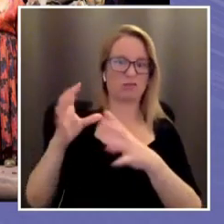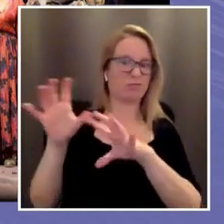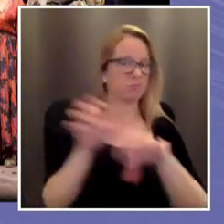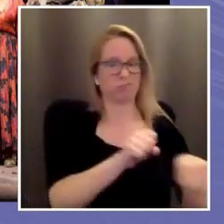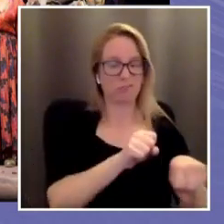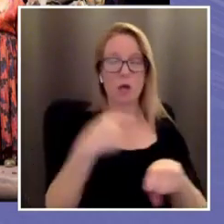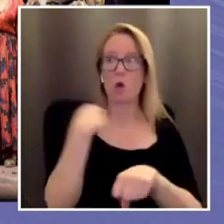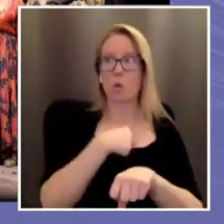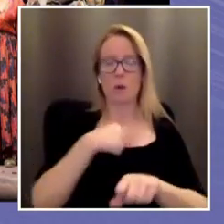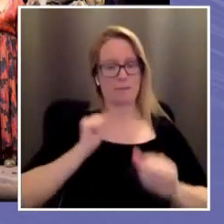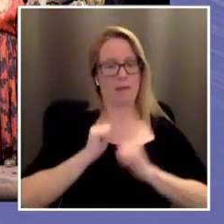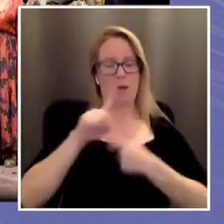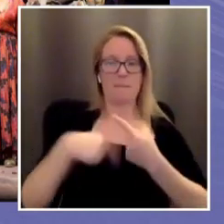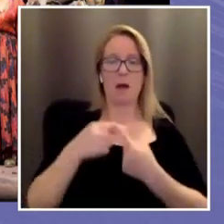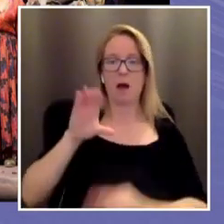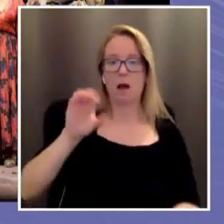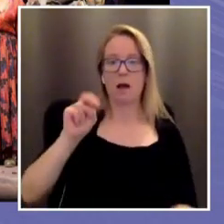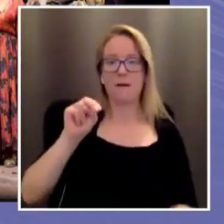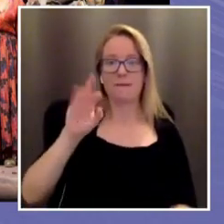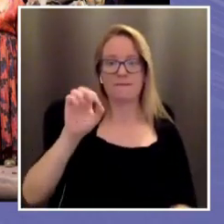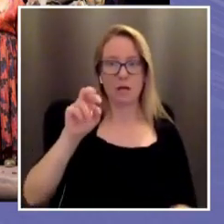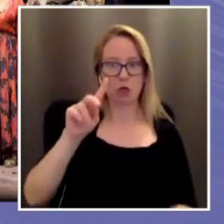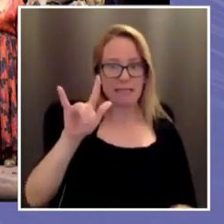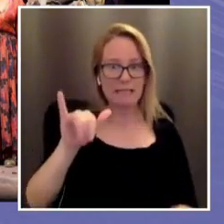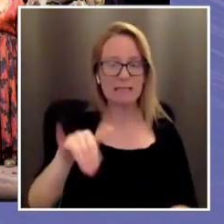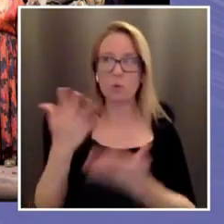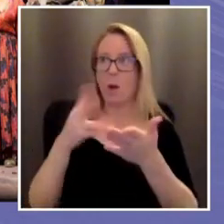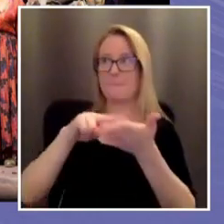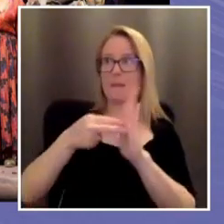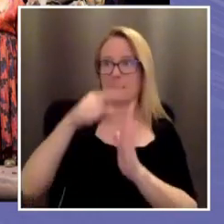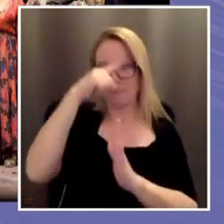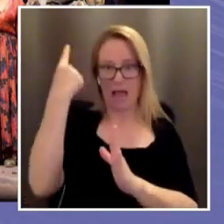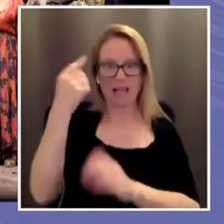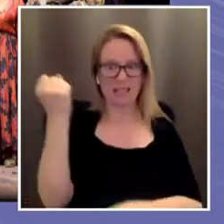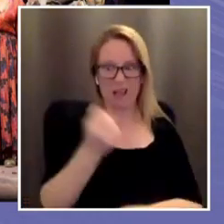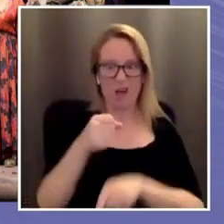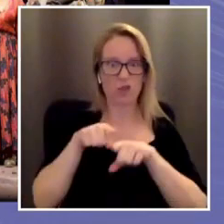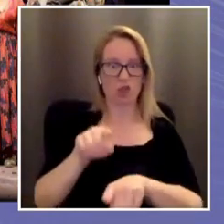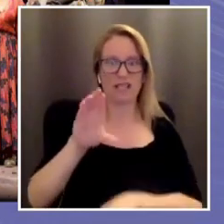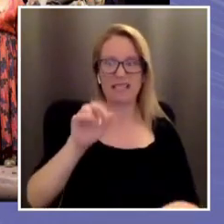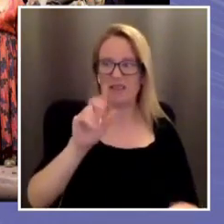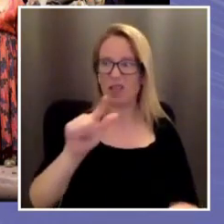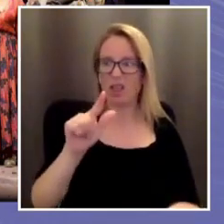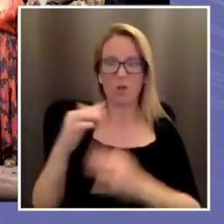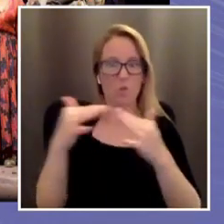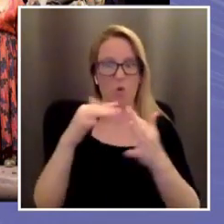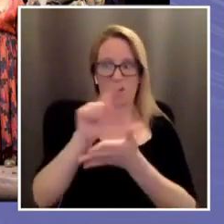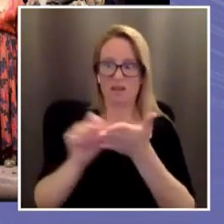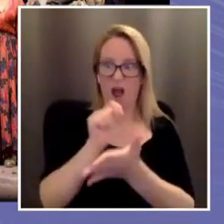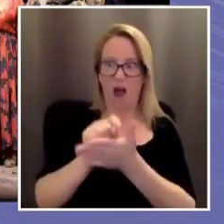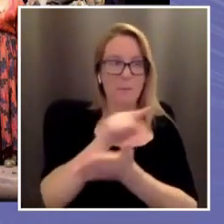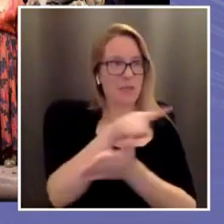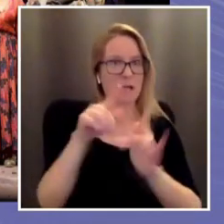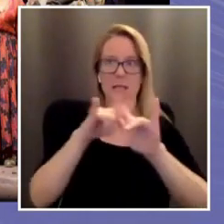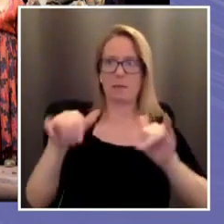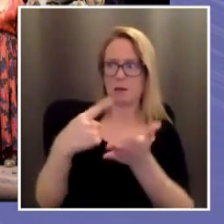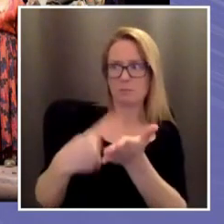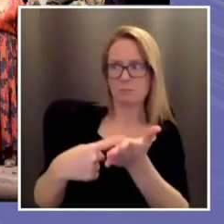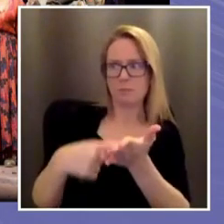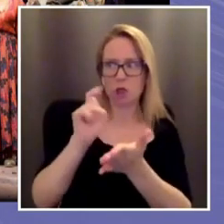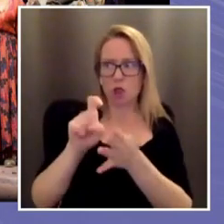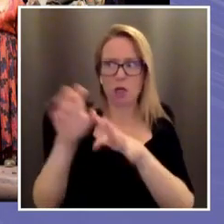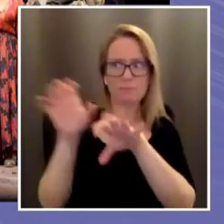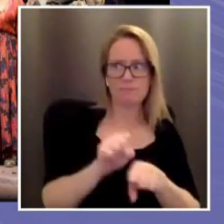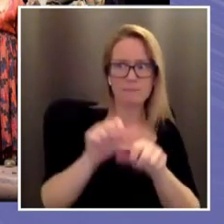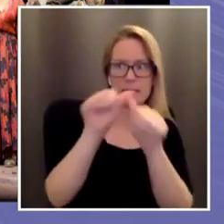and about what it meant to be Black in the South during the Civil War, while they were discussing whether or not to take down